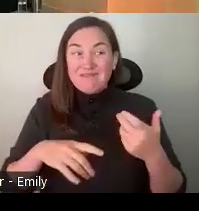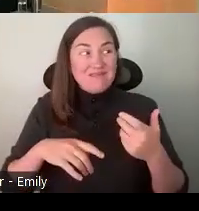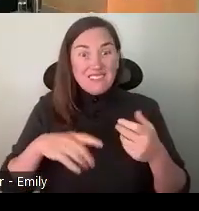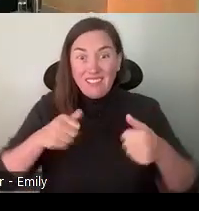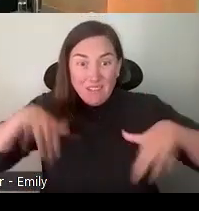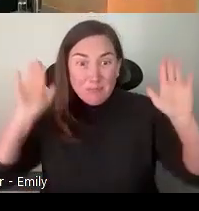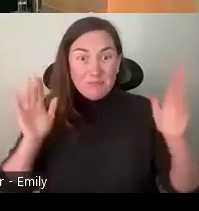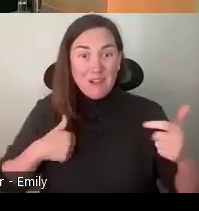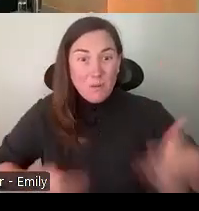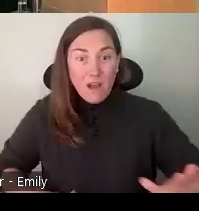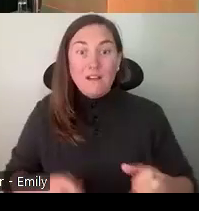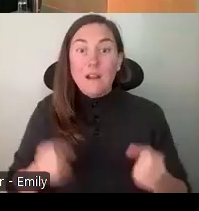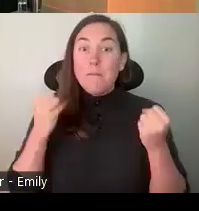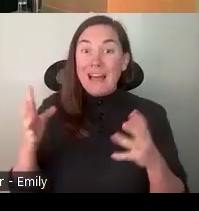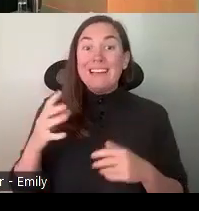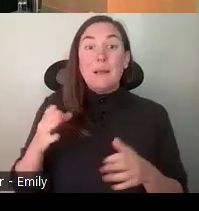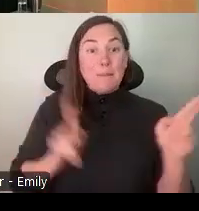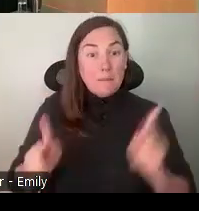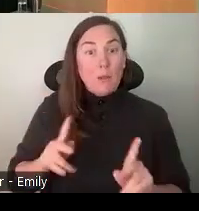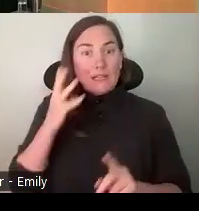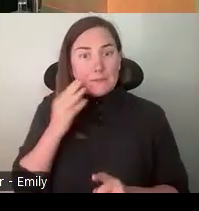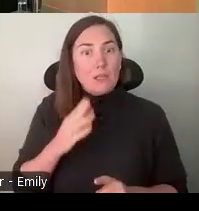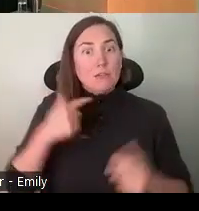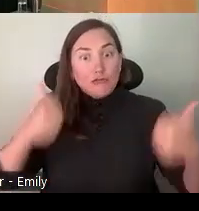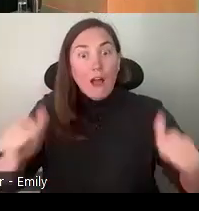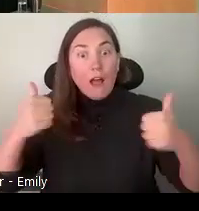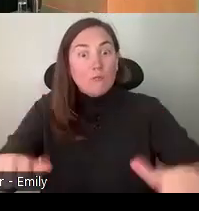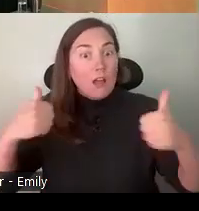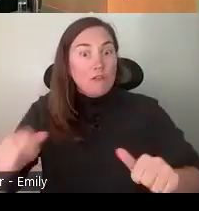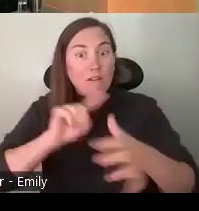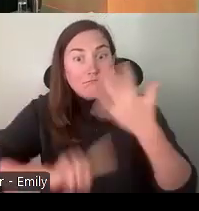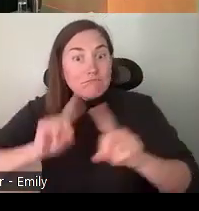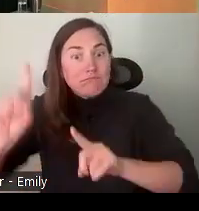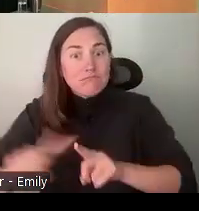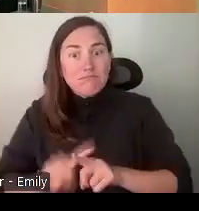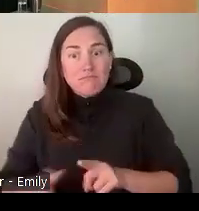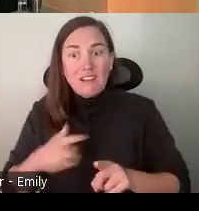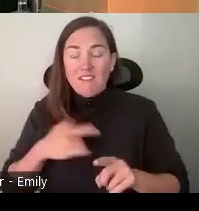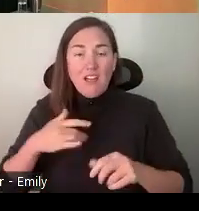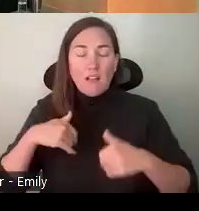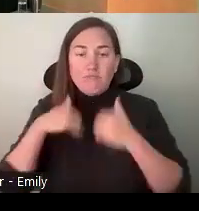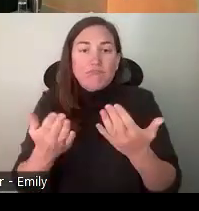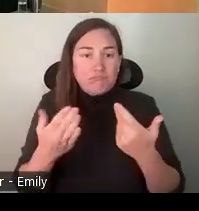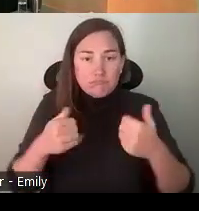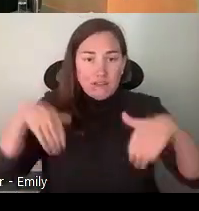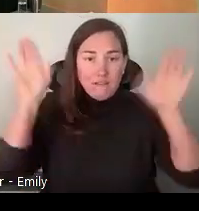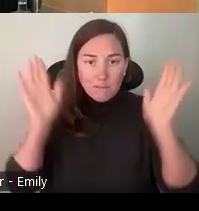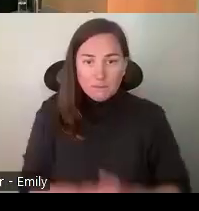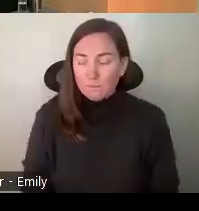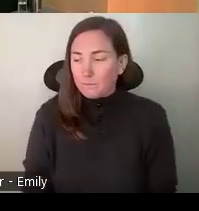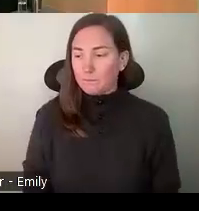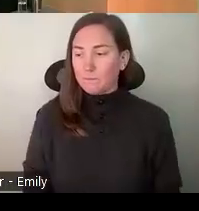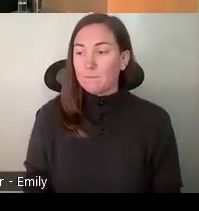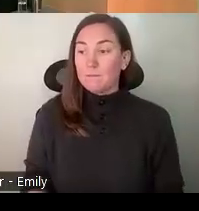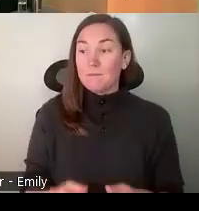subjects describe their experiences with treatment this way. So our overall goal with this line of work